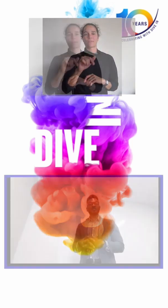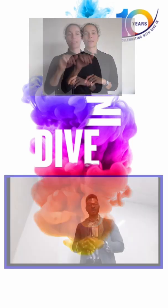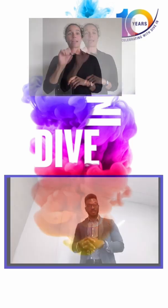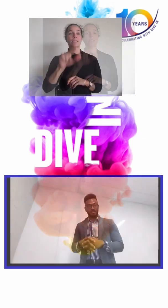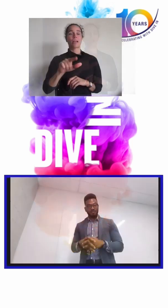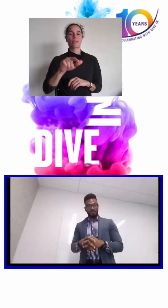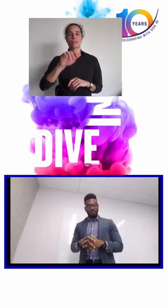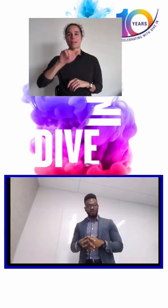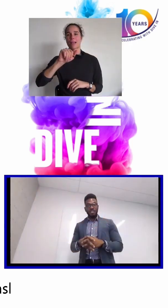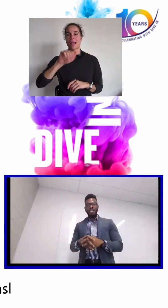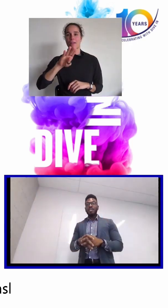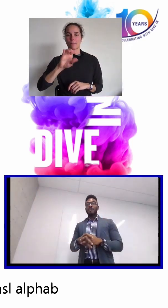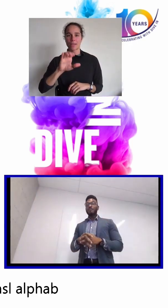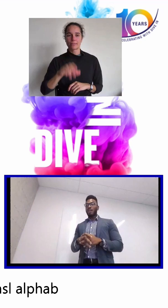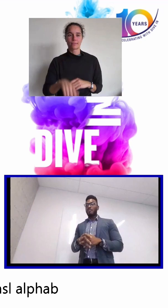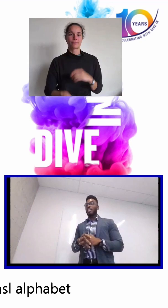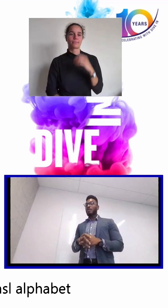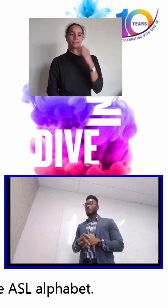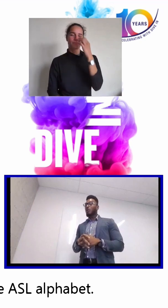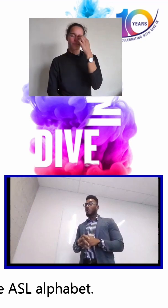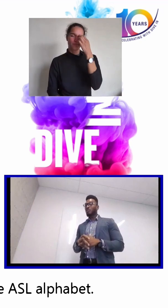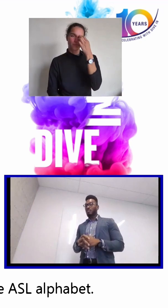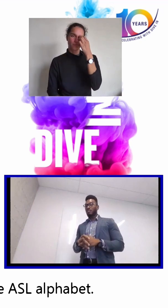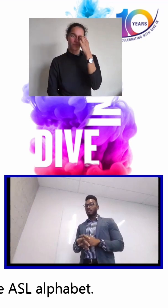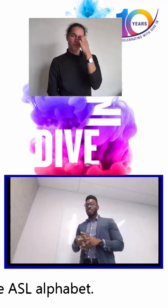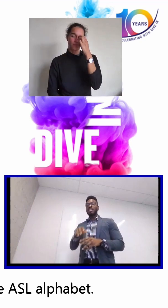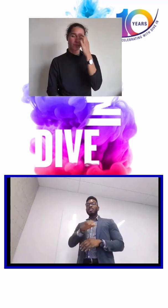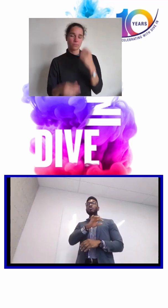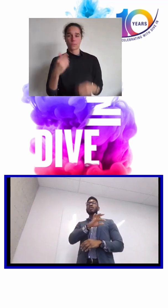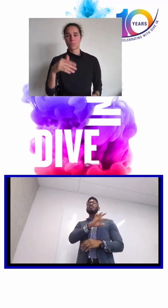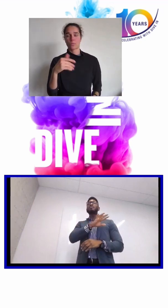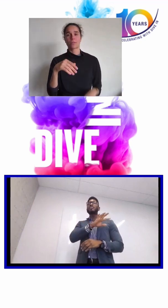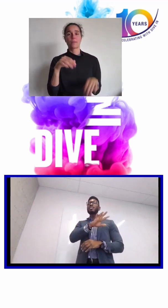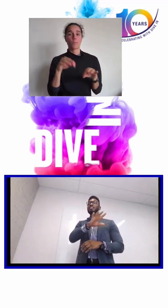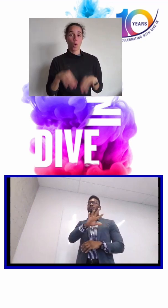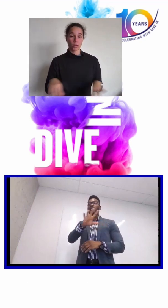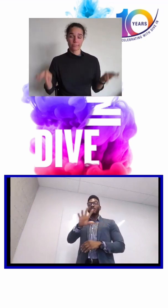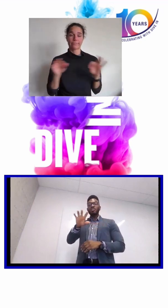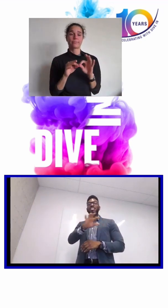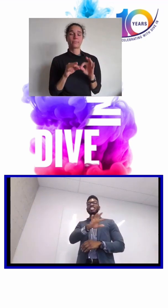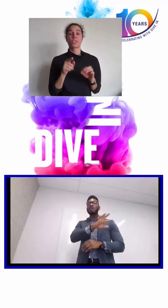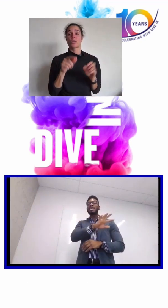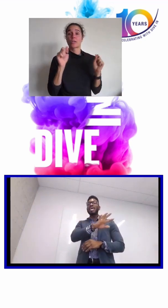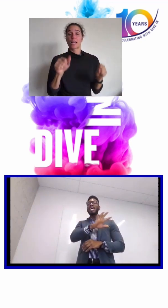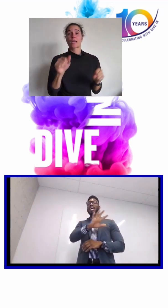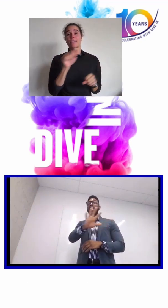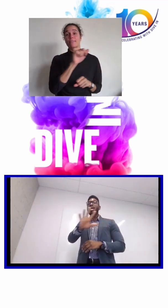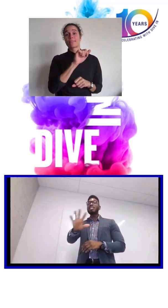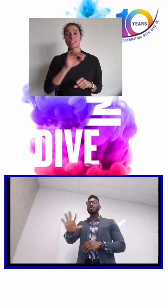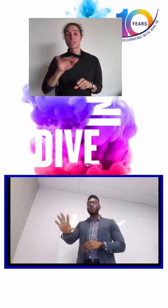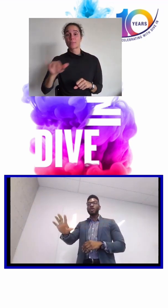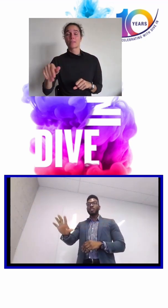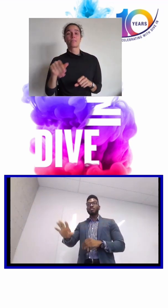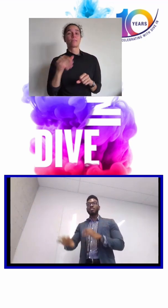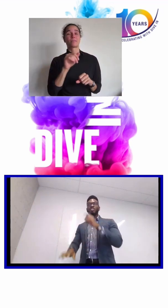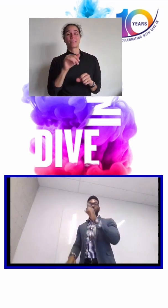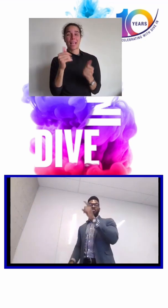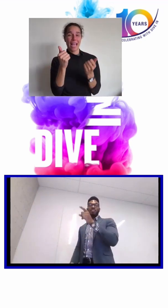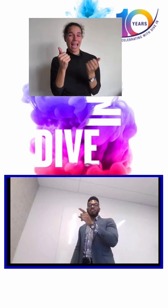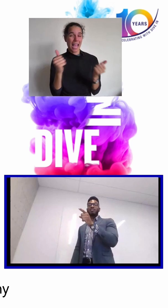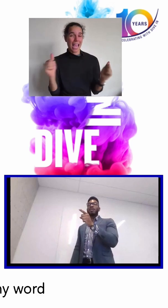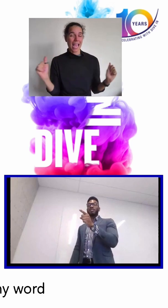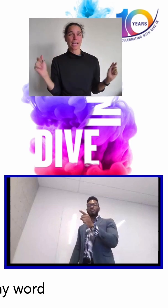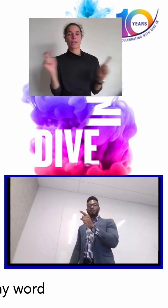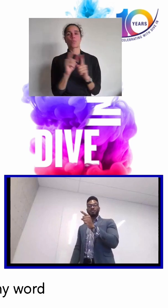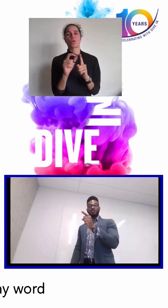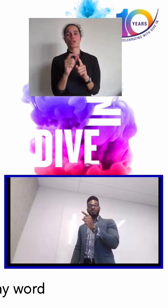ASL alphabet. Very important. You can finger spell or you can spell any word